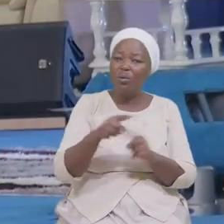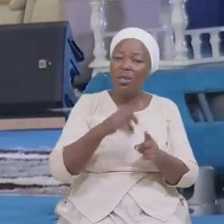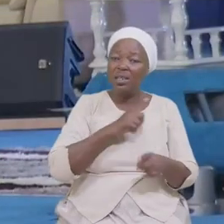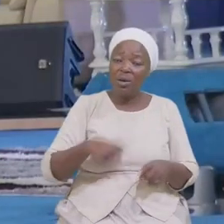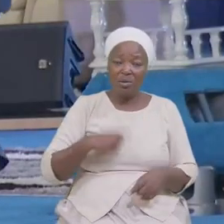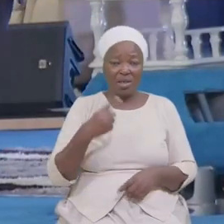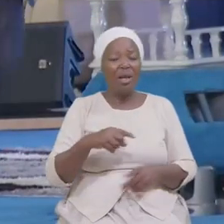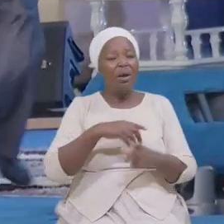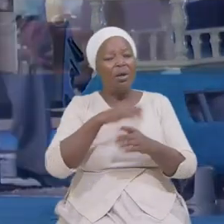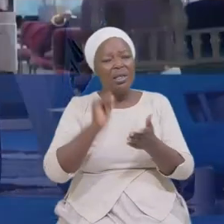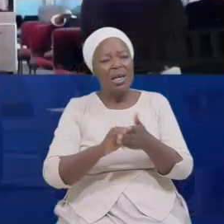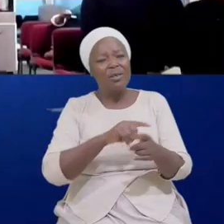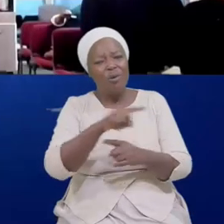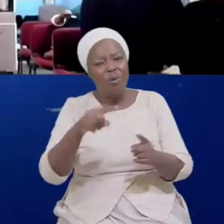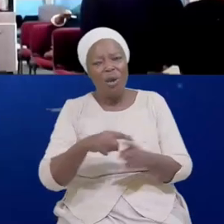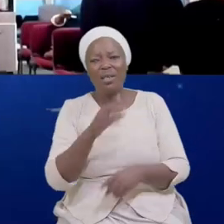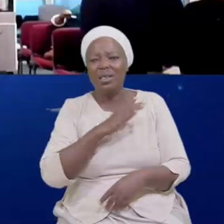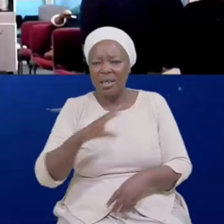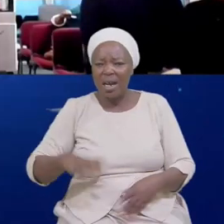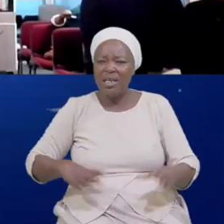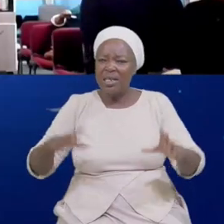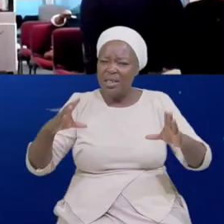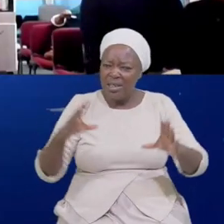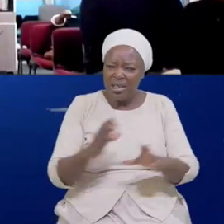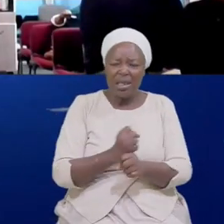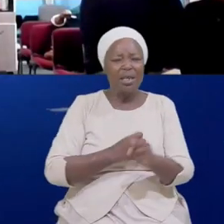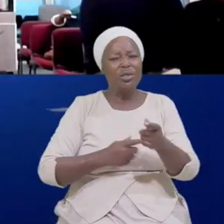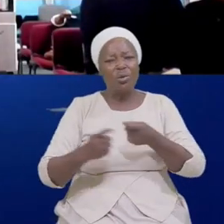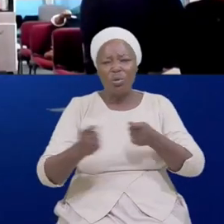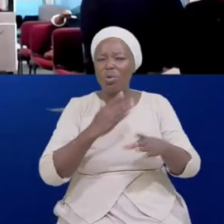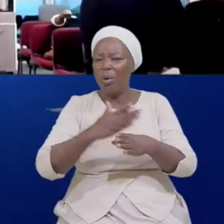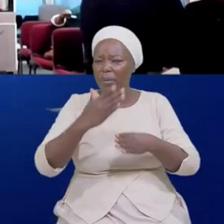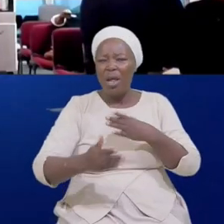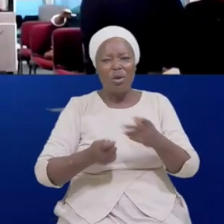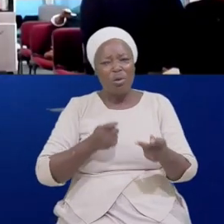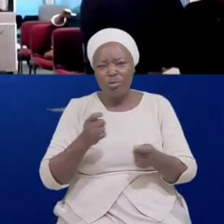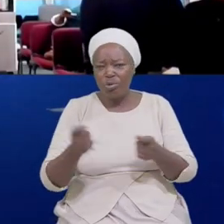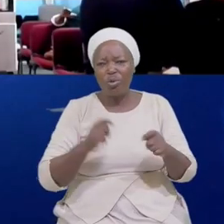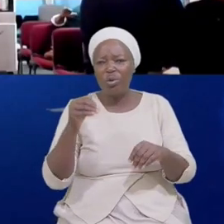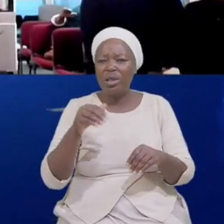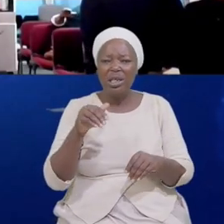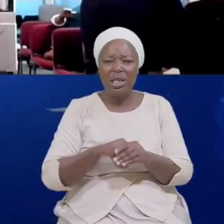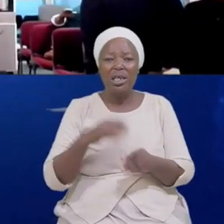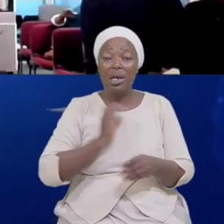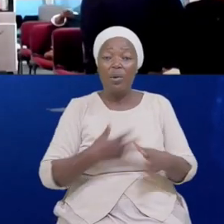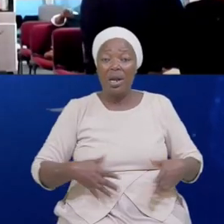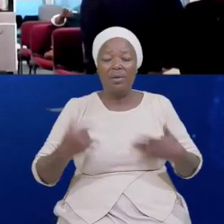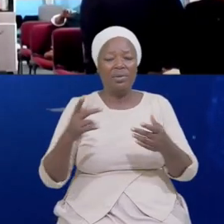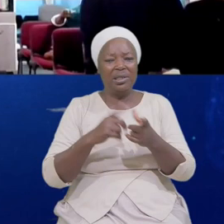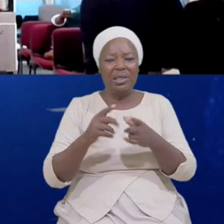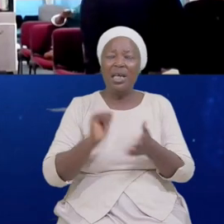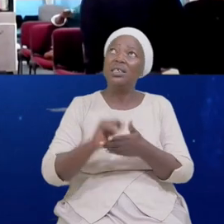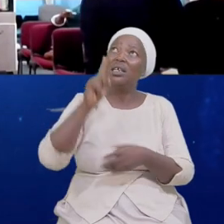when Christ takes control, absolute control in our lives, that he will order